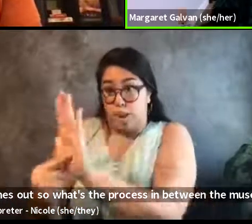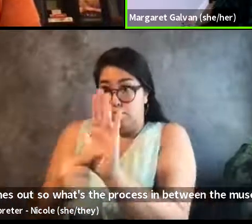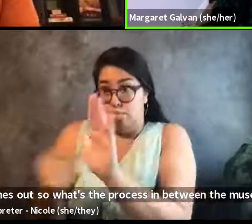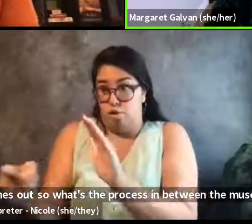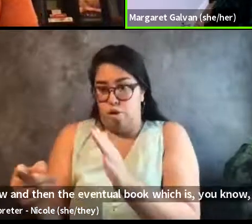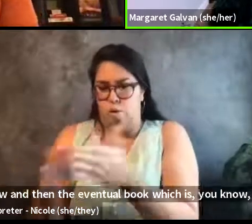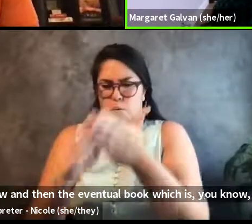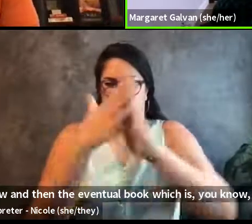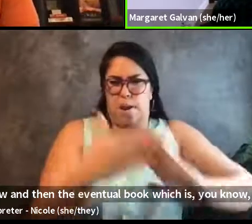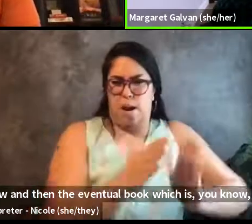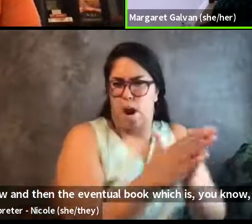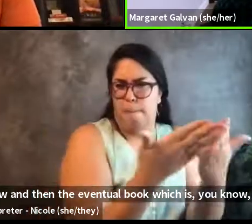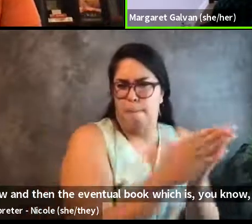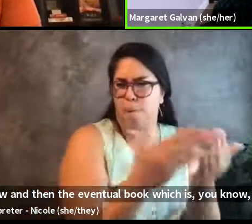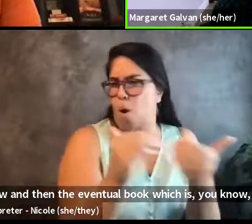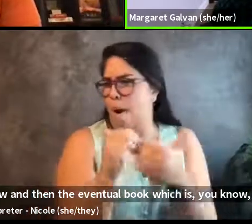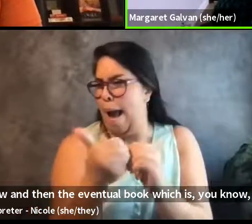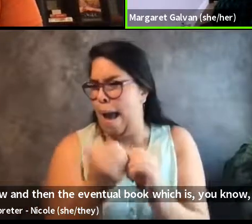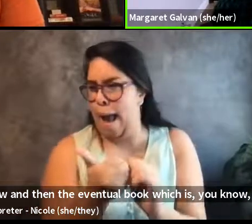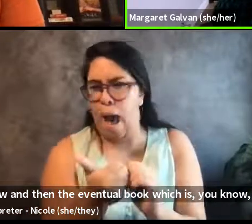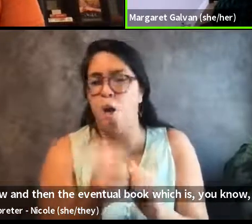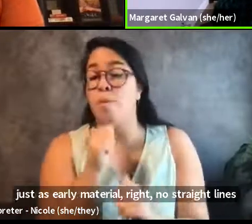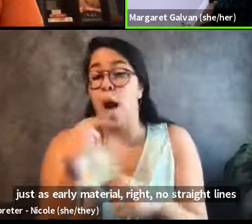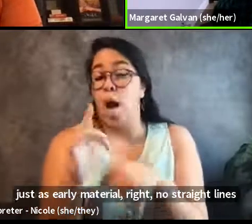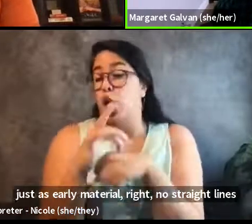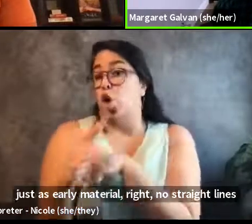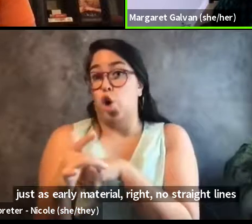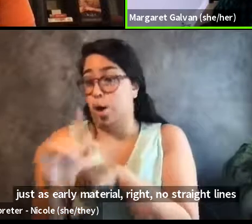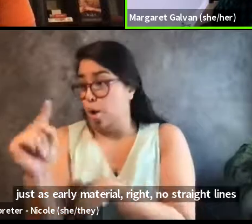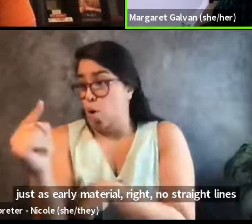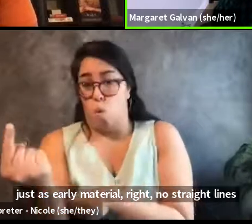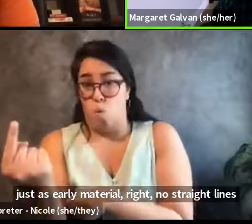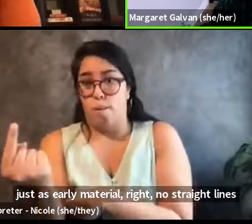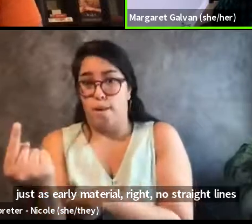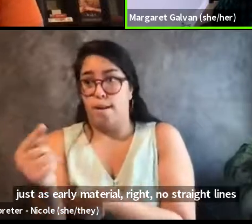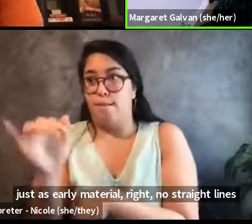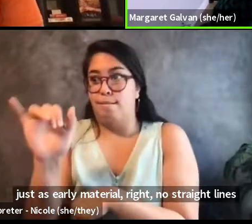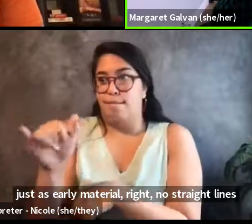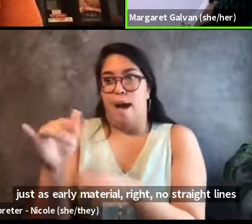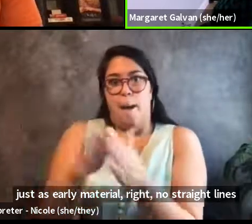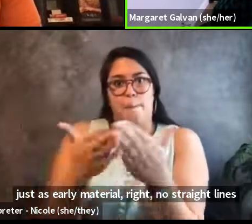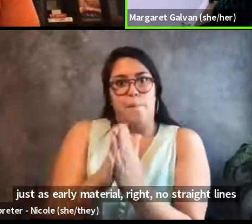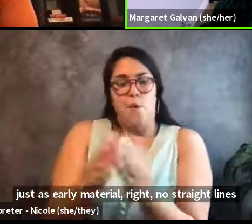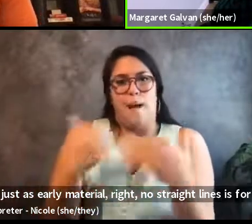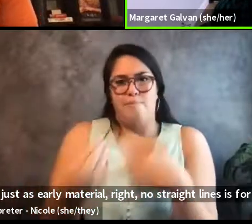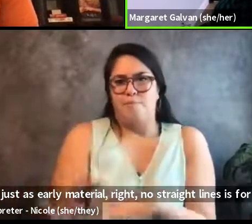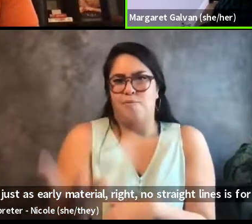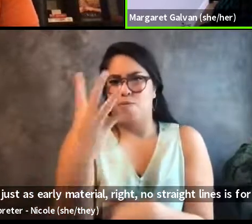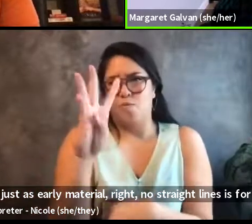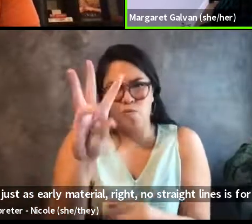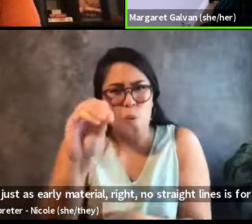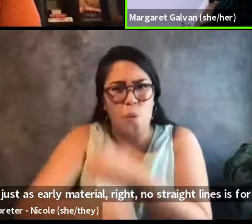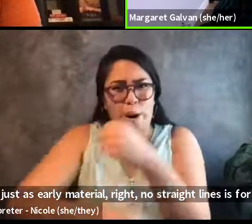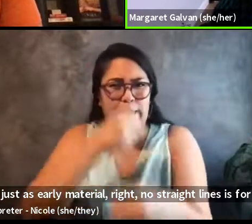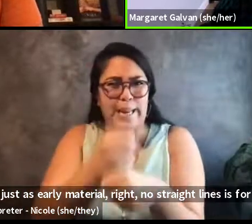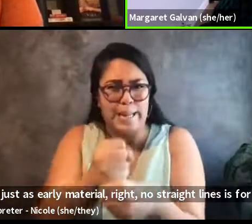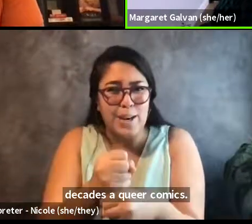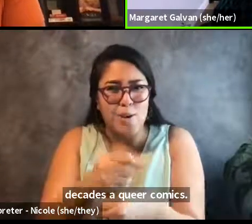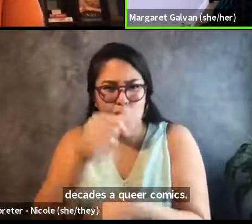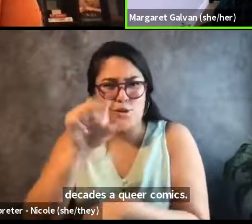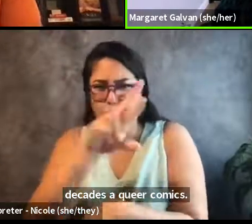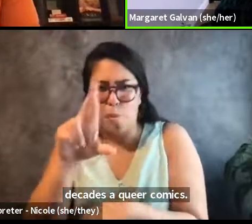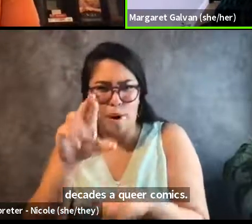not just as early material, right. No straight lines is four decades of queer comics. Um, it's 300 plus pages.